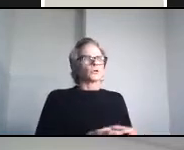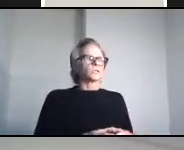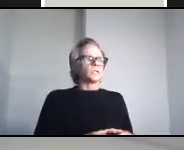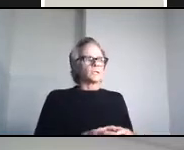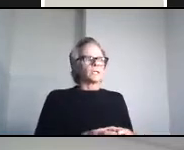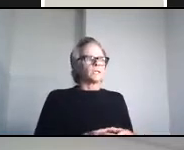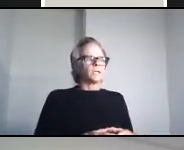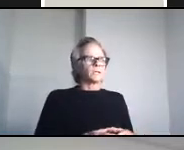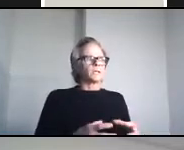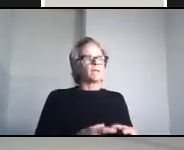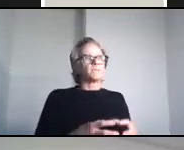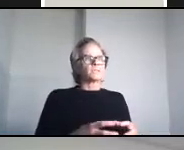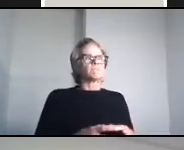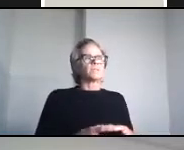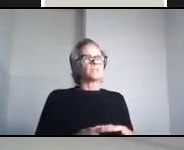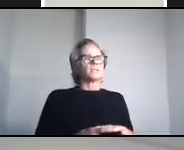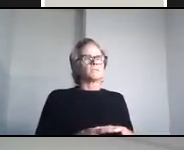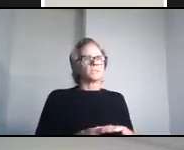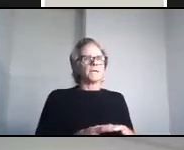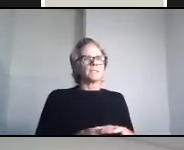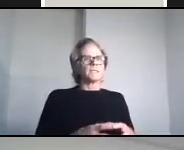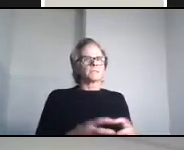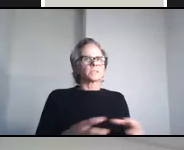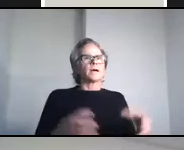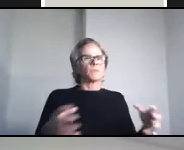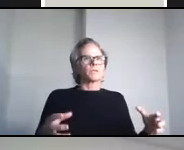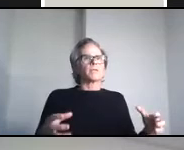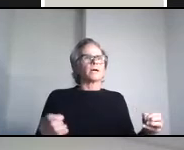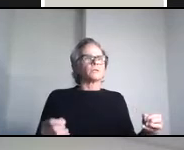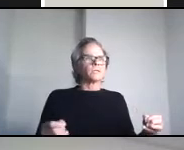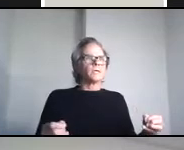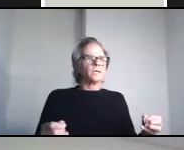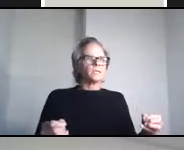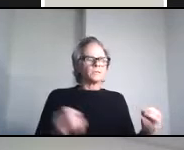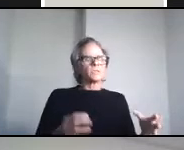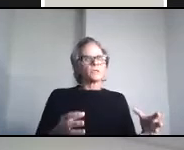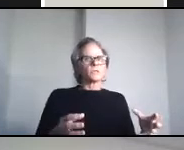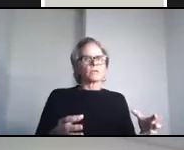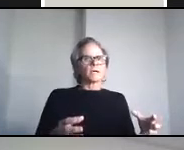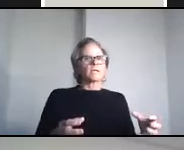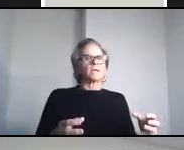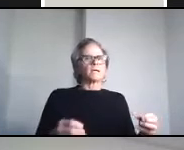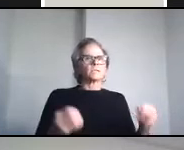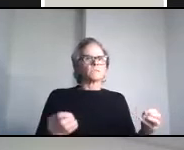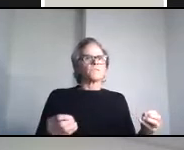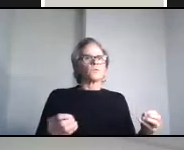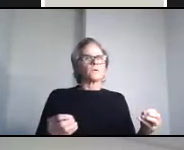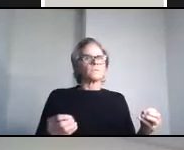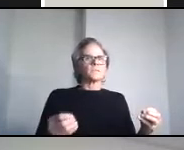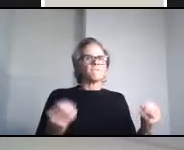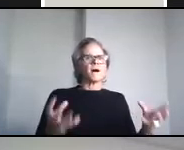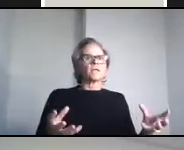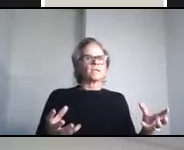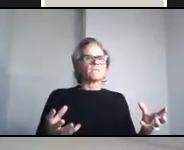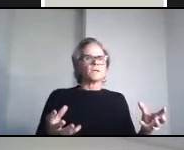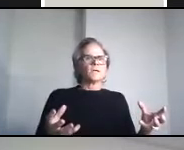a church in Glendale, and I love the simplicity of just painting a sky with clouds, some materials I recognize, some forms.